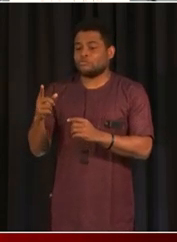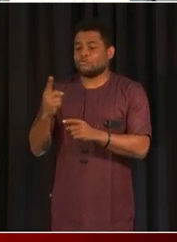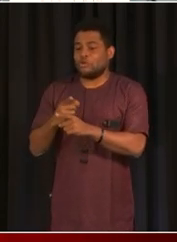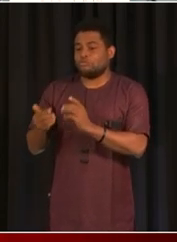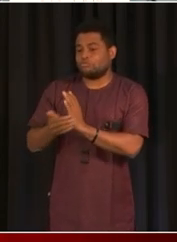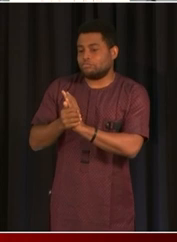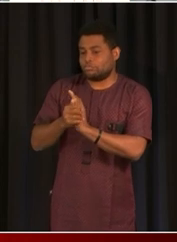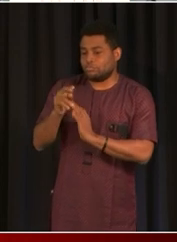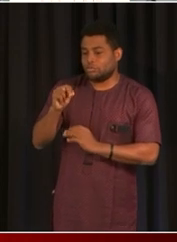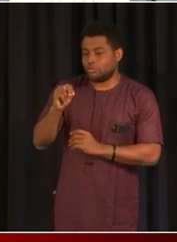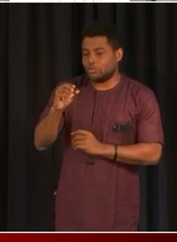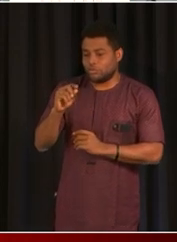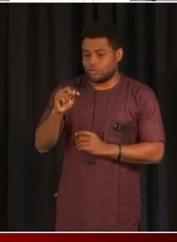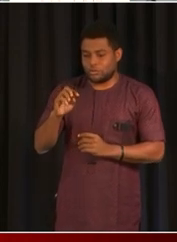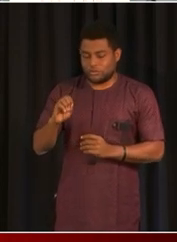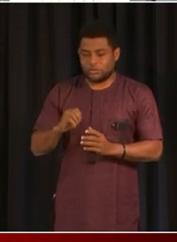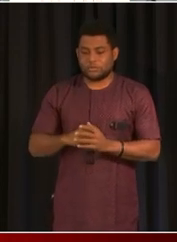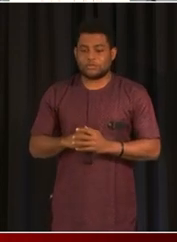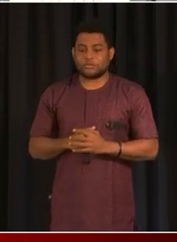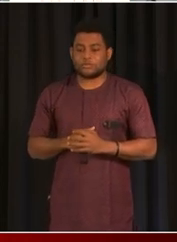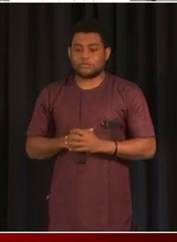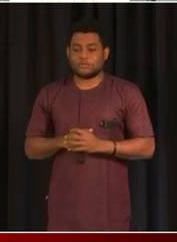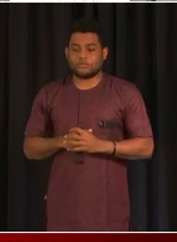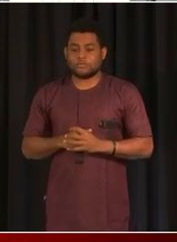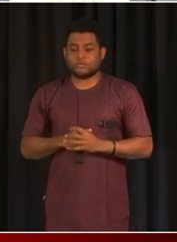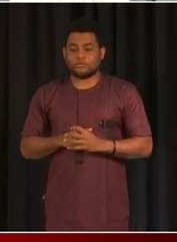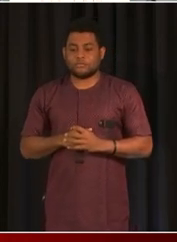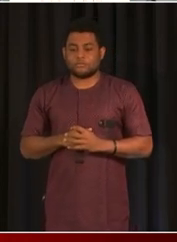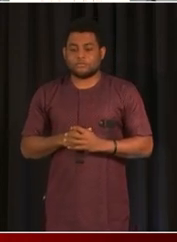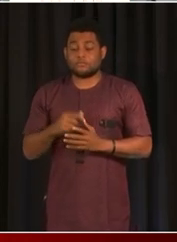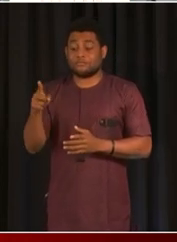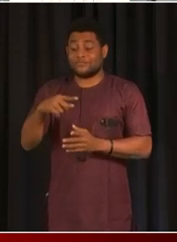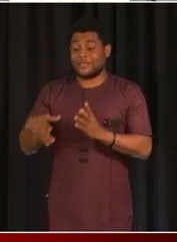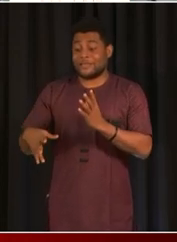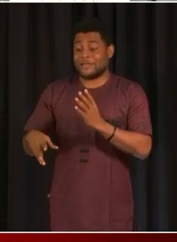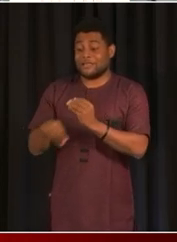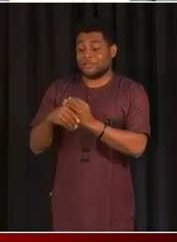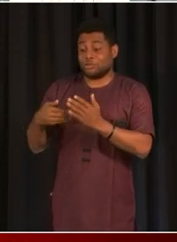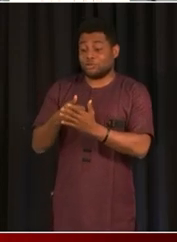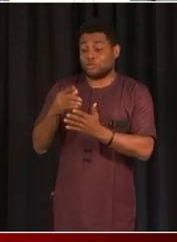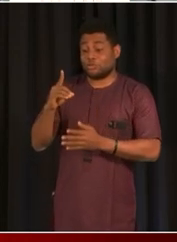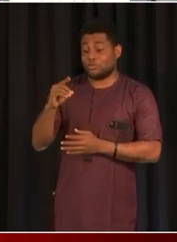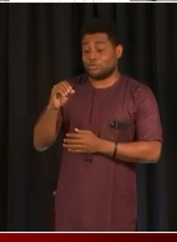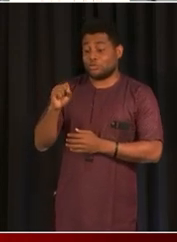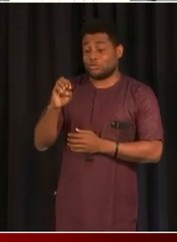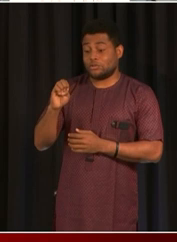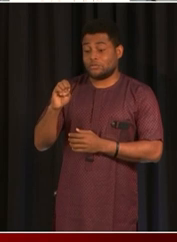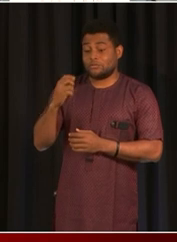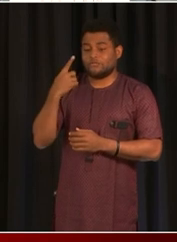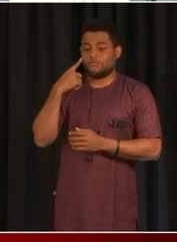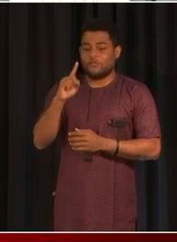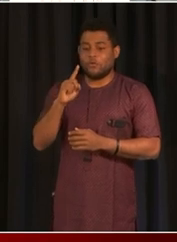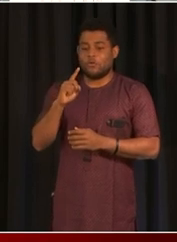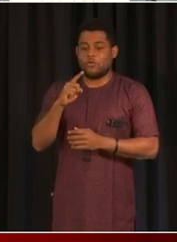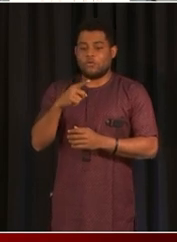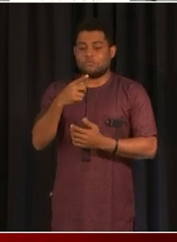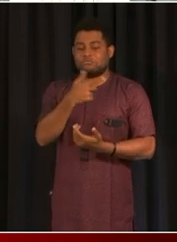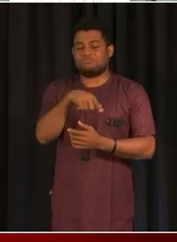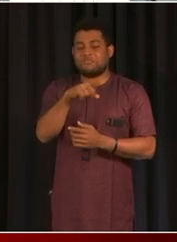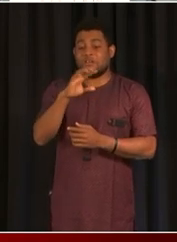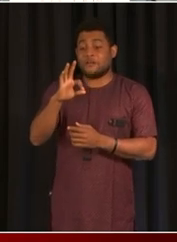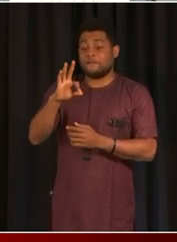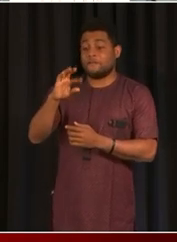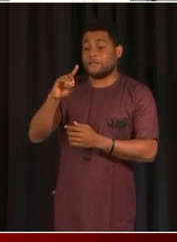necessary for people to get a booster. This additional dose is recommended and now permitted by the FDA emergency